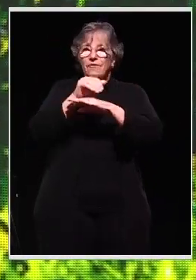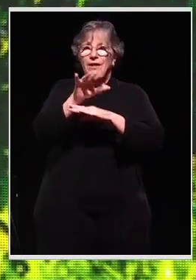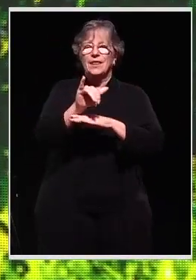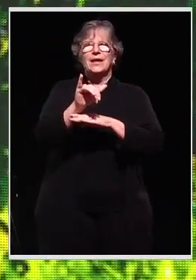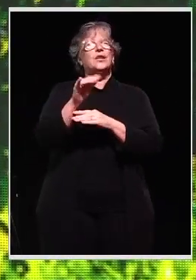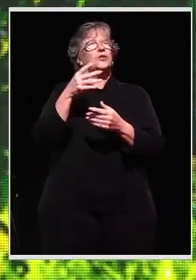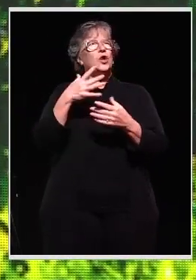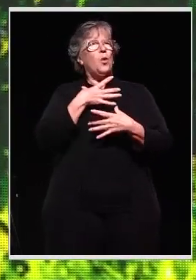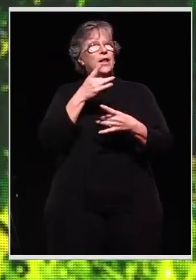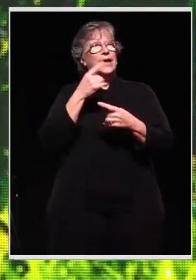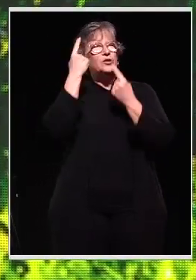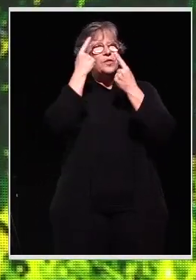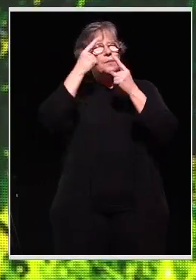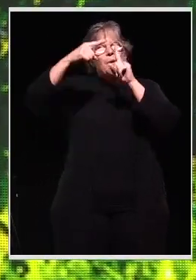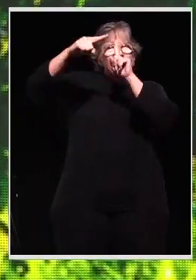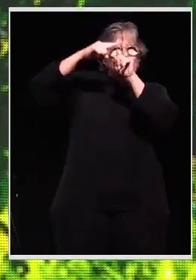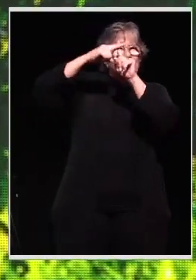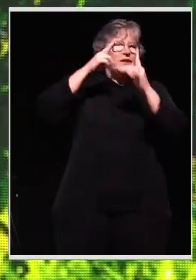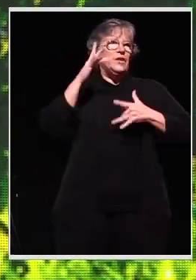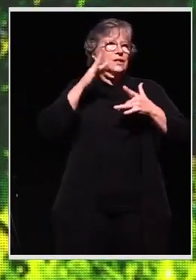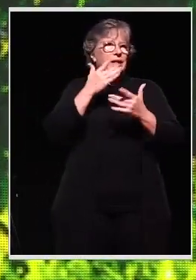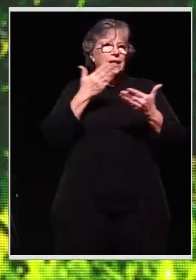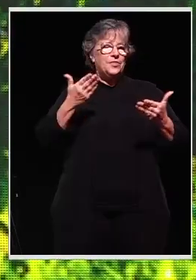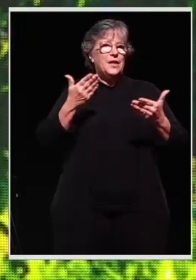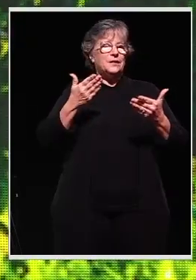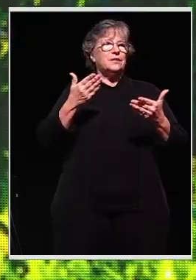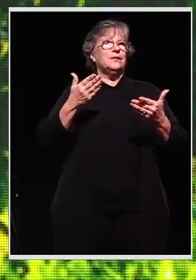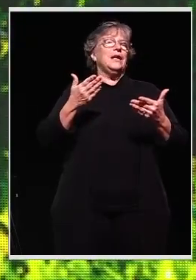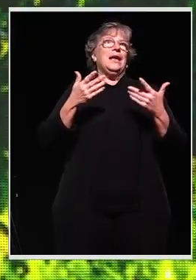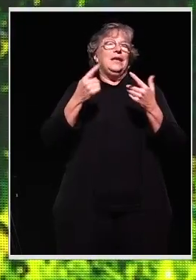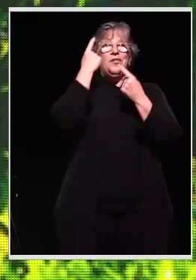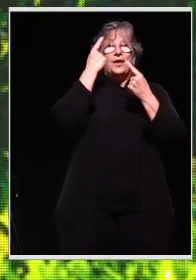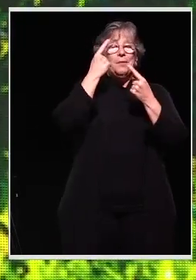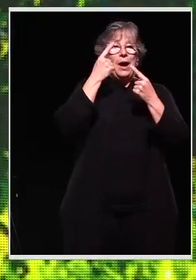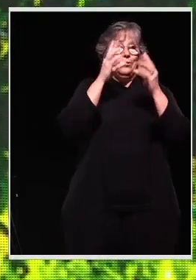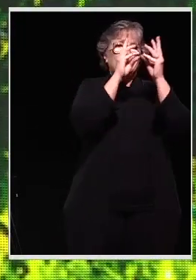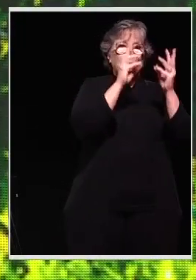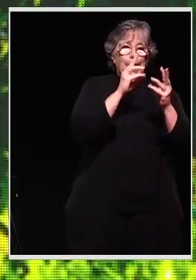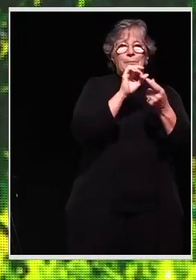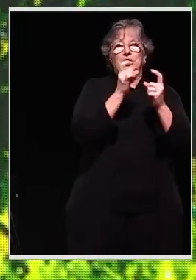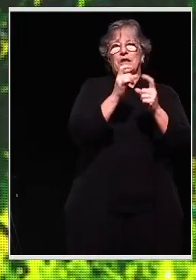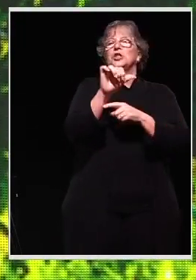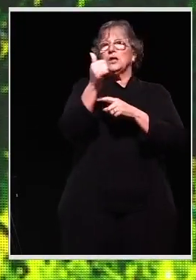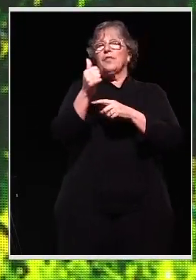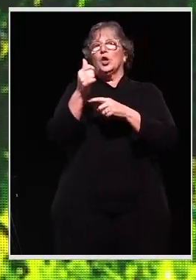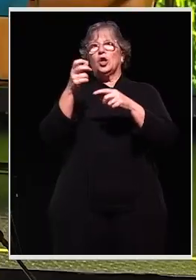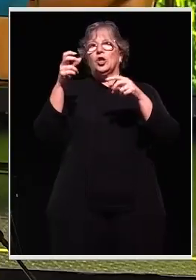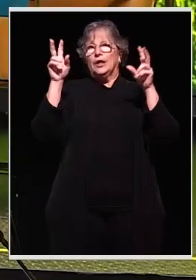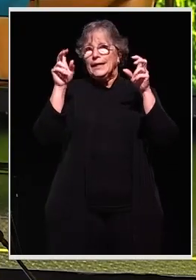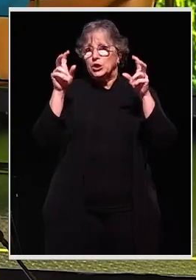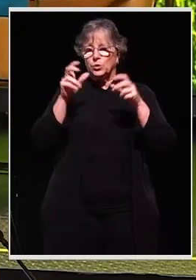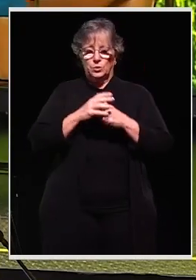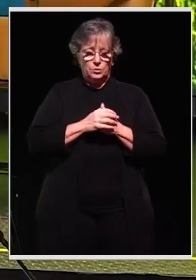and exciting aspects of food and agriculture in addressing things like climate change and other environmental issues. Thank you so much.